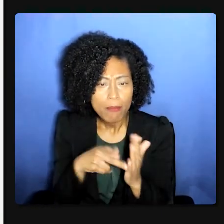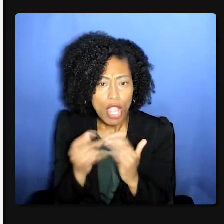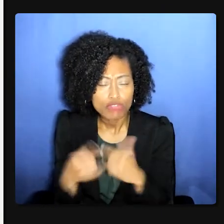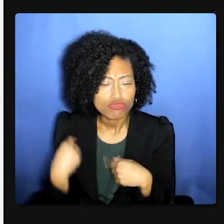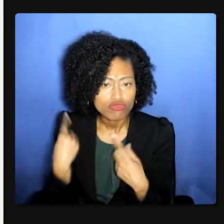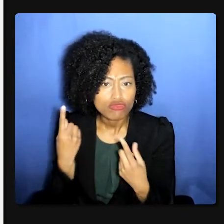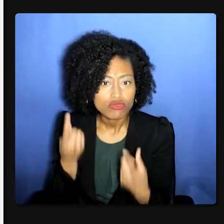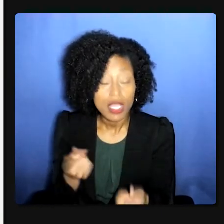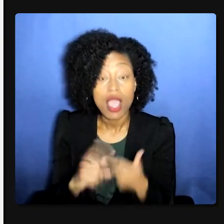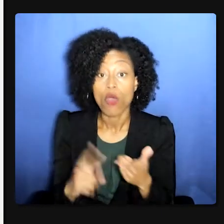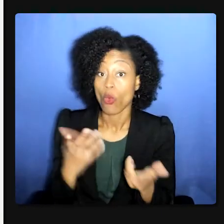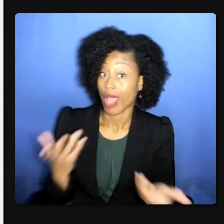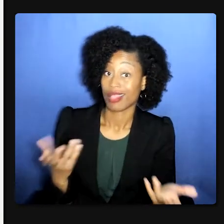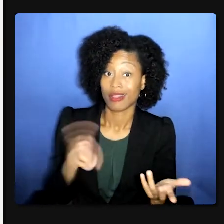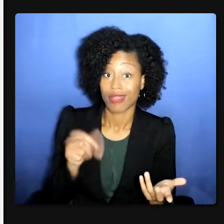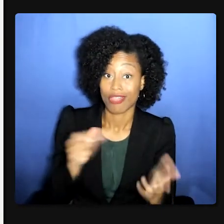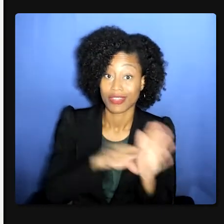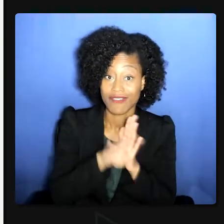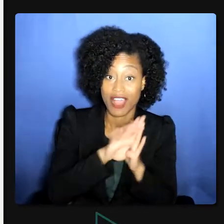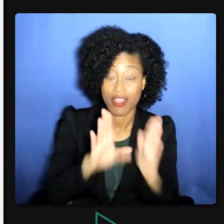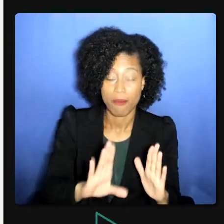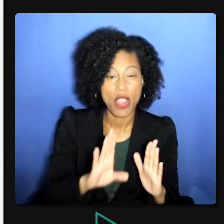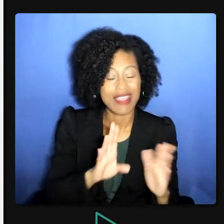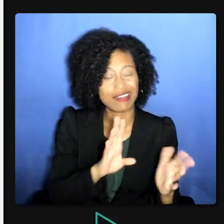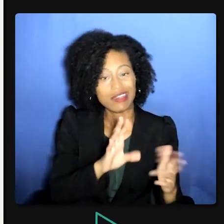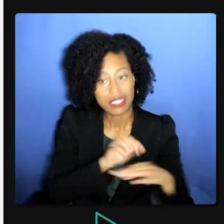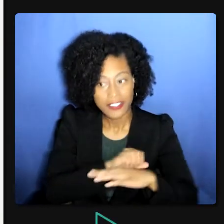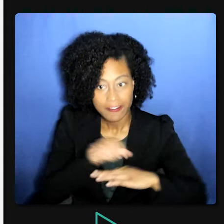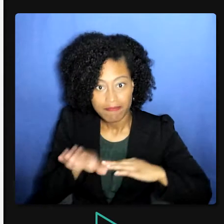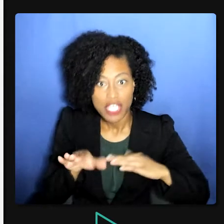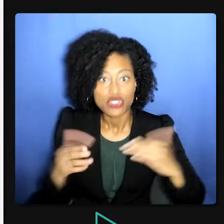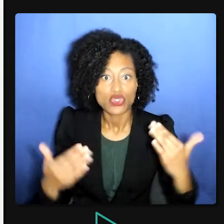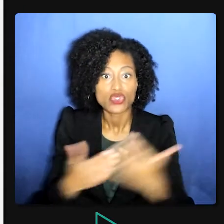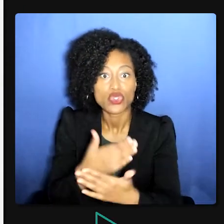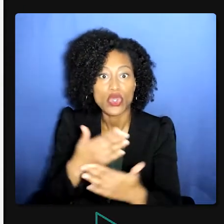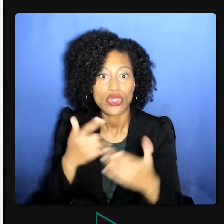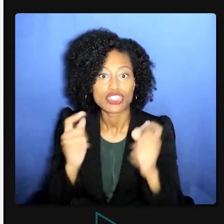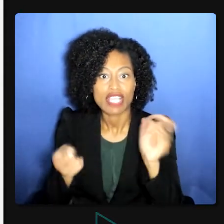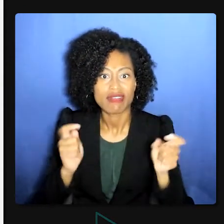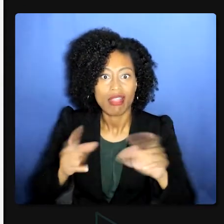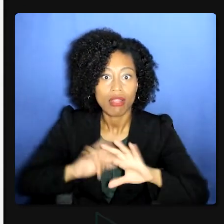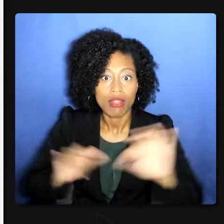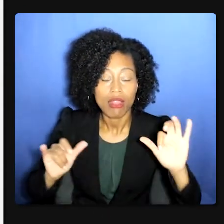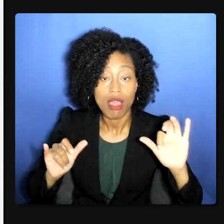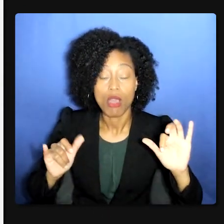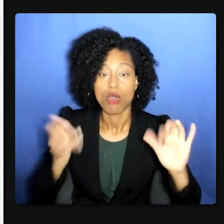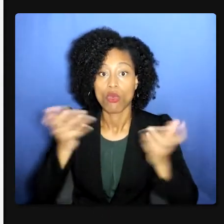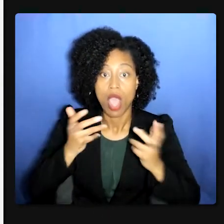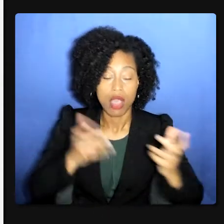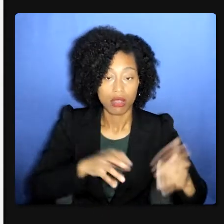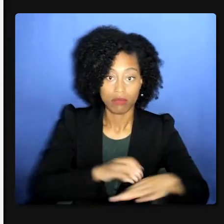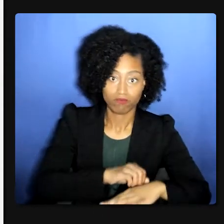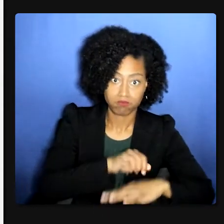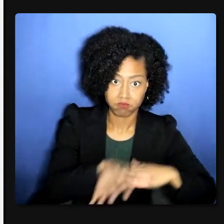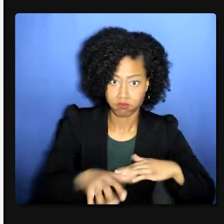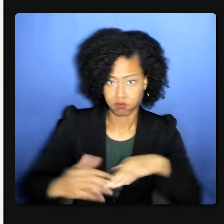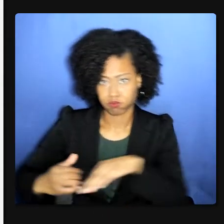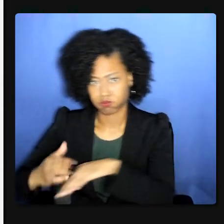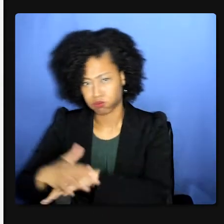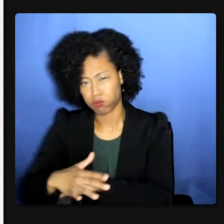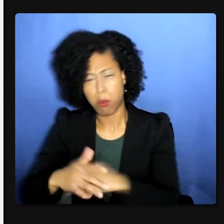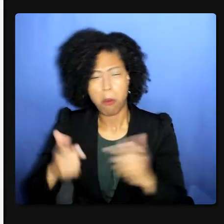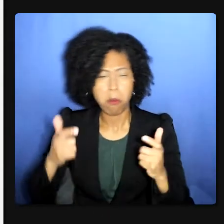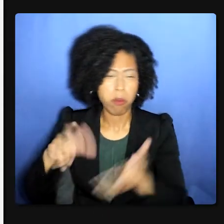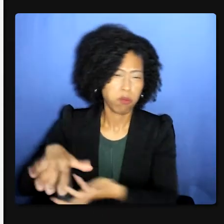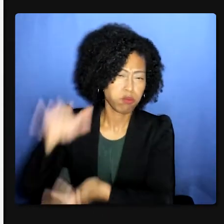meantime is another developer has also checked in some big changes at the same time. So we're basically having to recompile some large